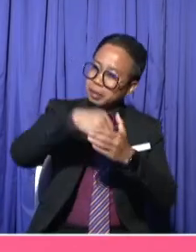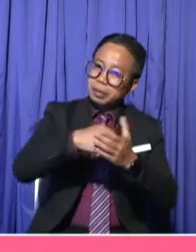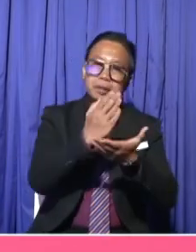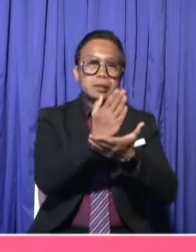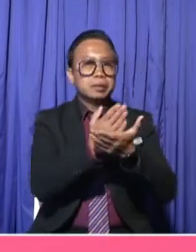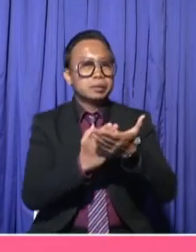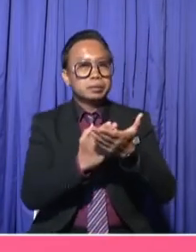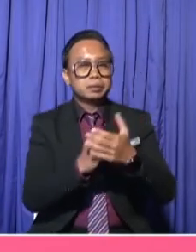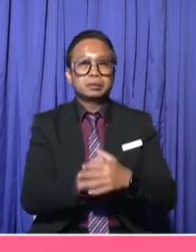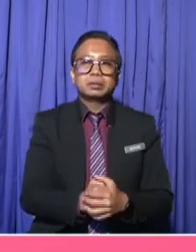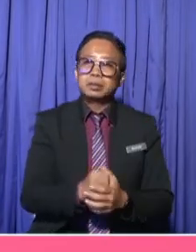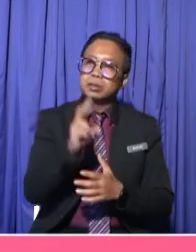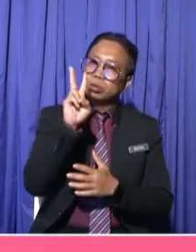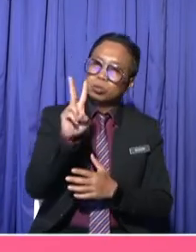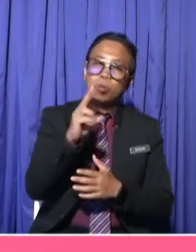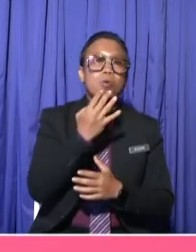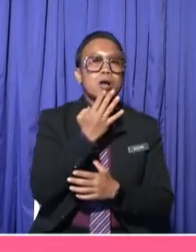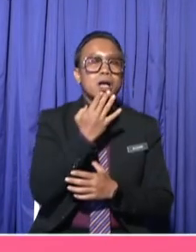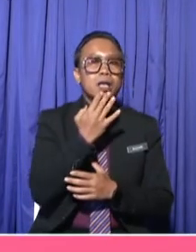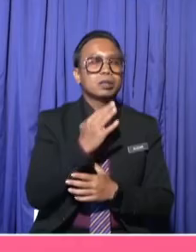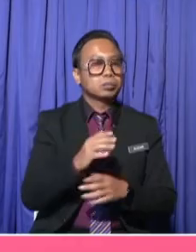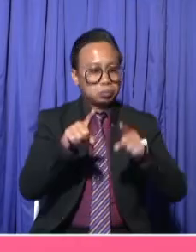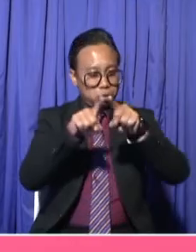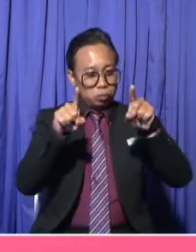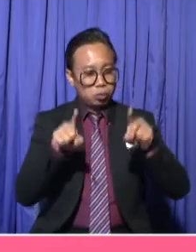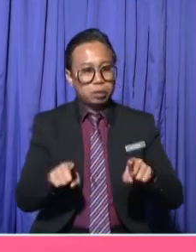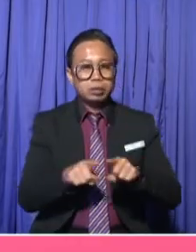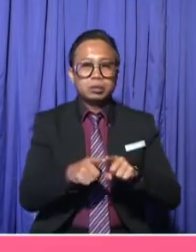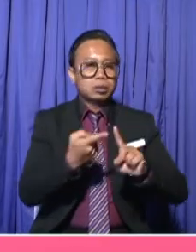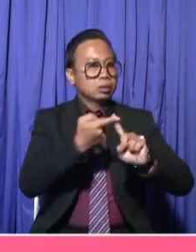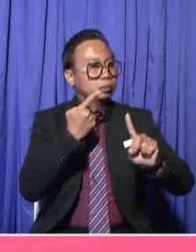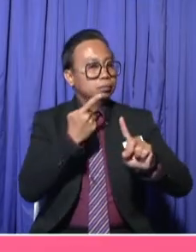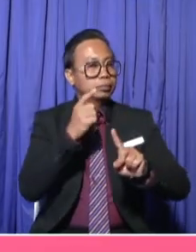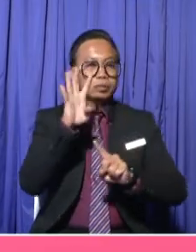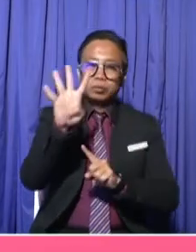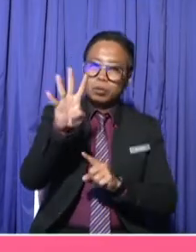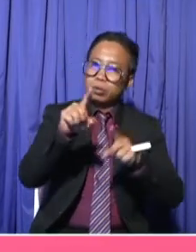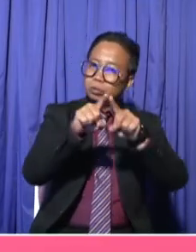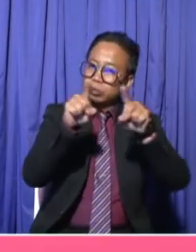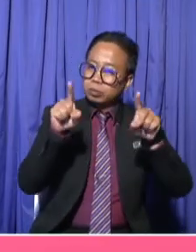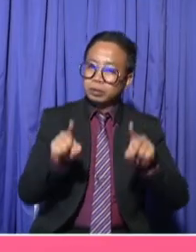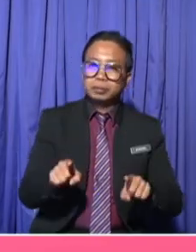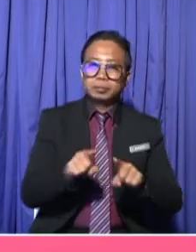slide, there are 2 colored squares out of 4 squares.